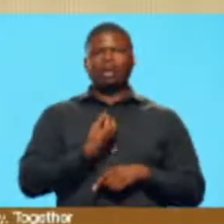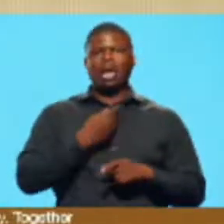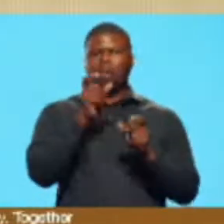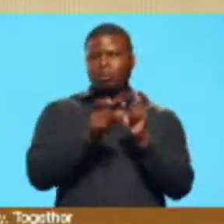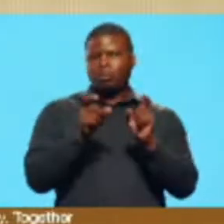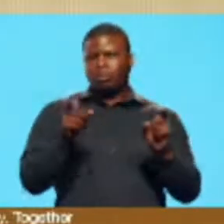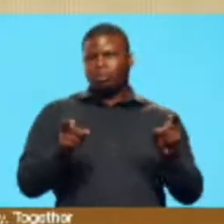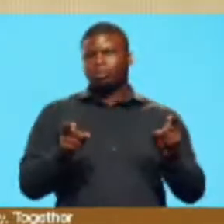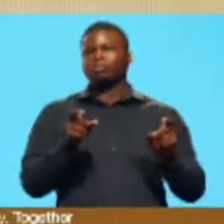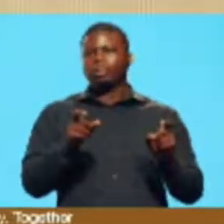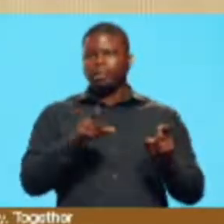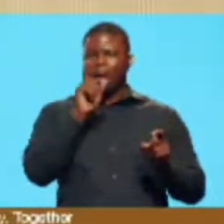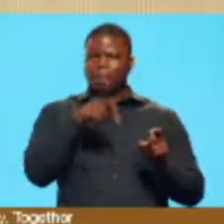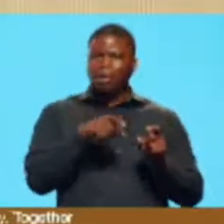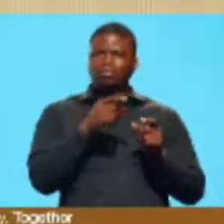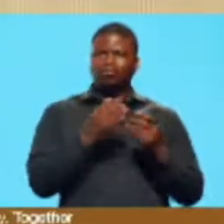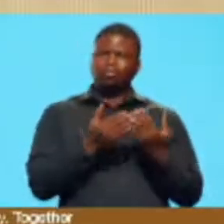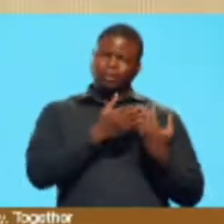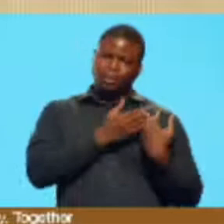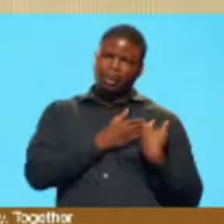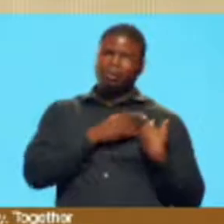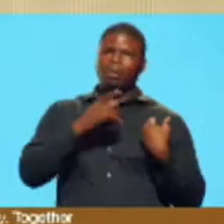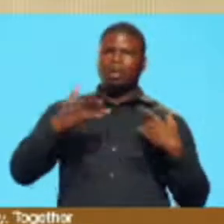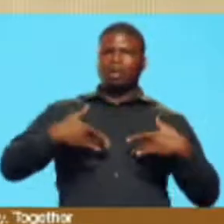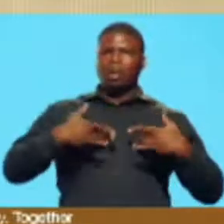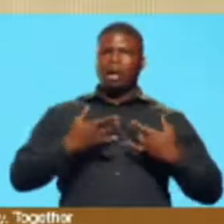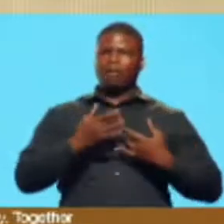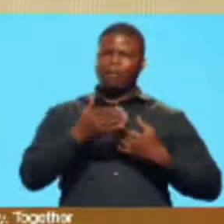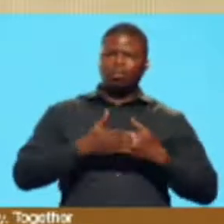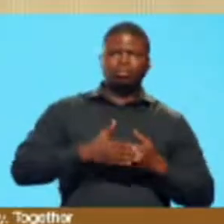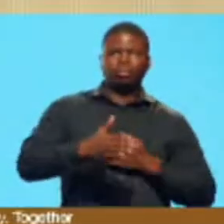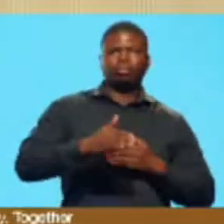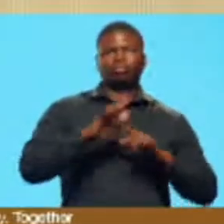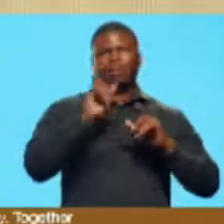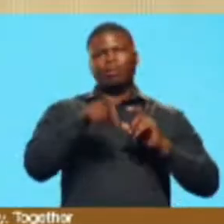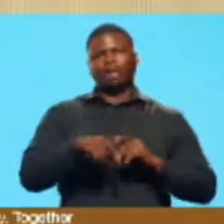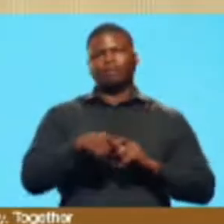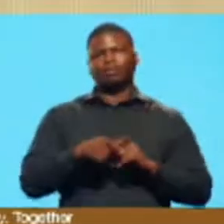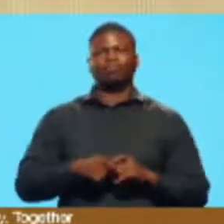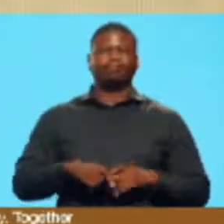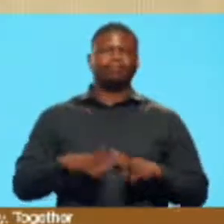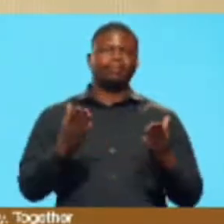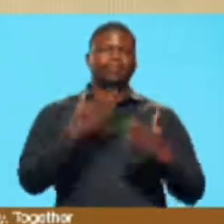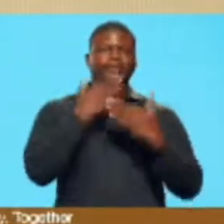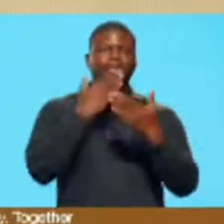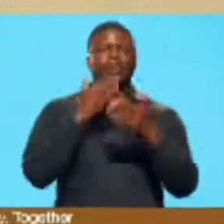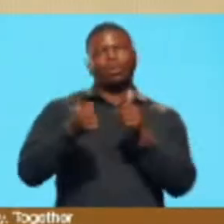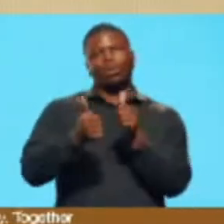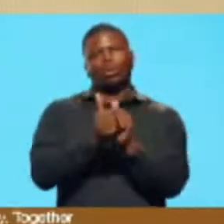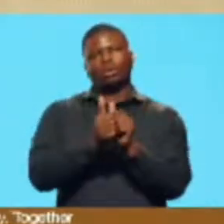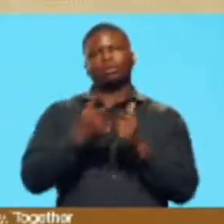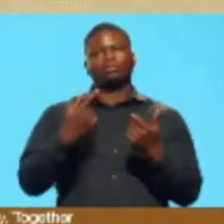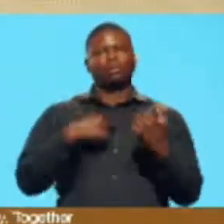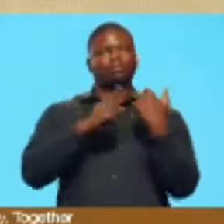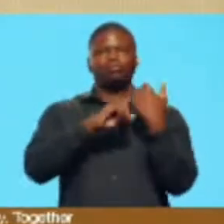potential is fulfilled. Thank you, colleagues. That's my last slide.